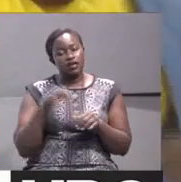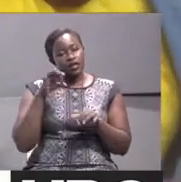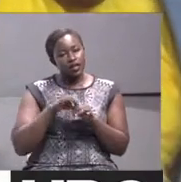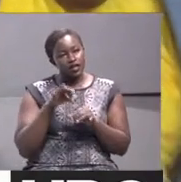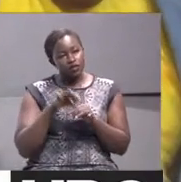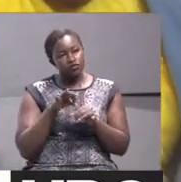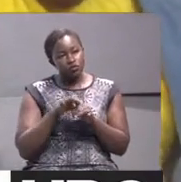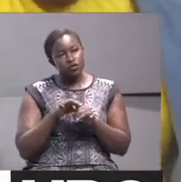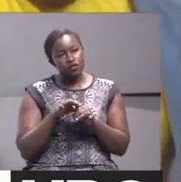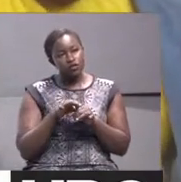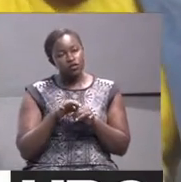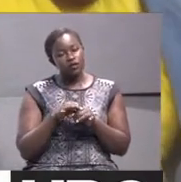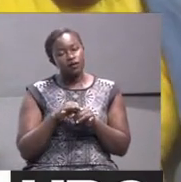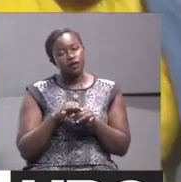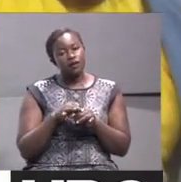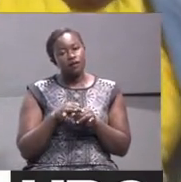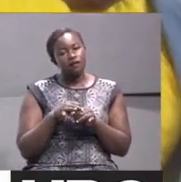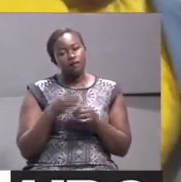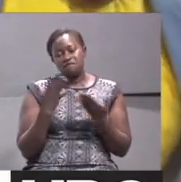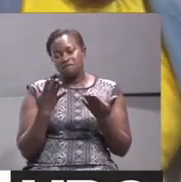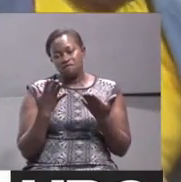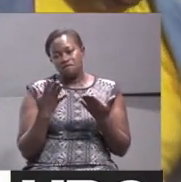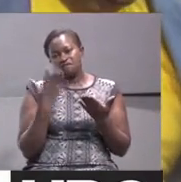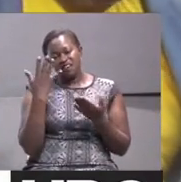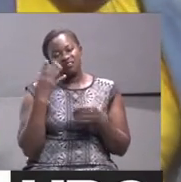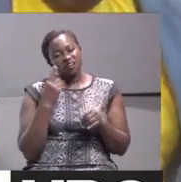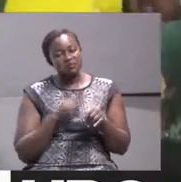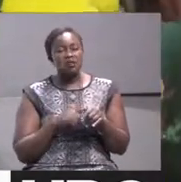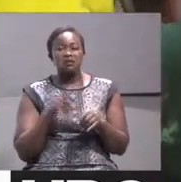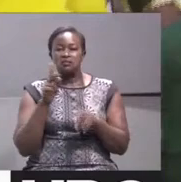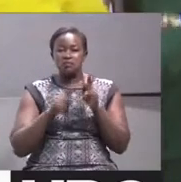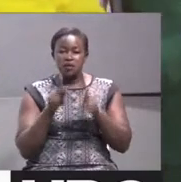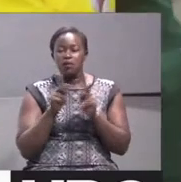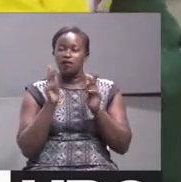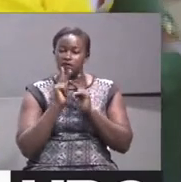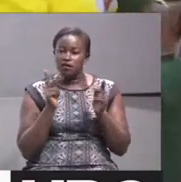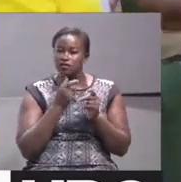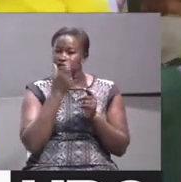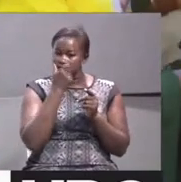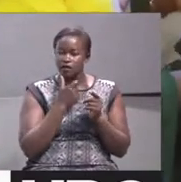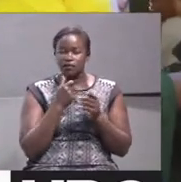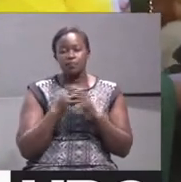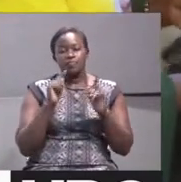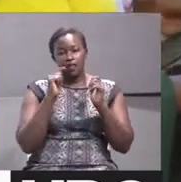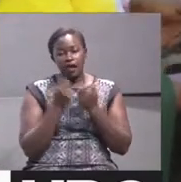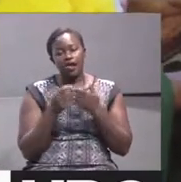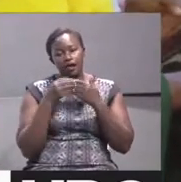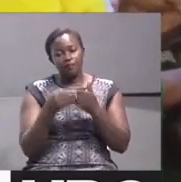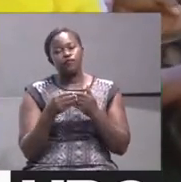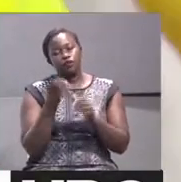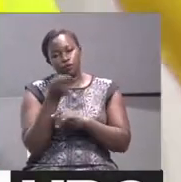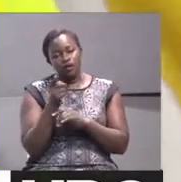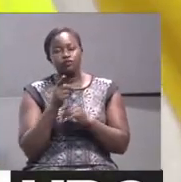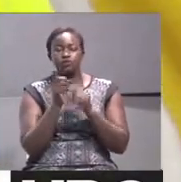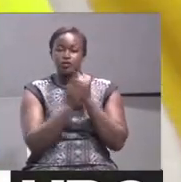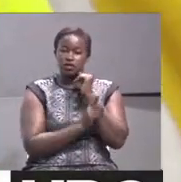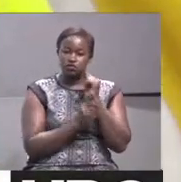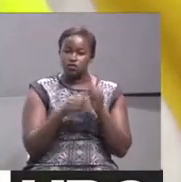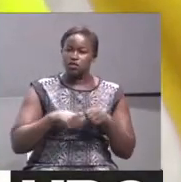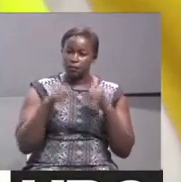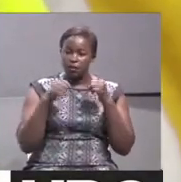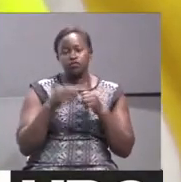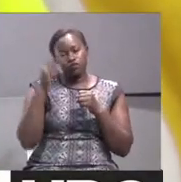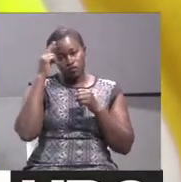why we failed, why people are very sad. The team led by Wakiso District Chairperson Moses Mayanja has reminded